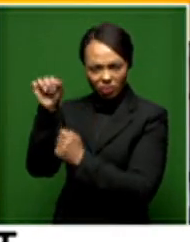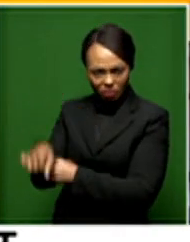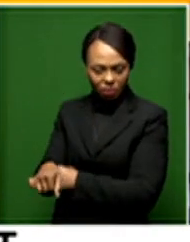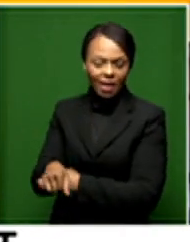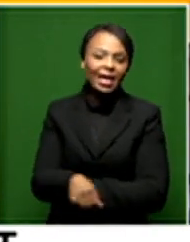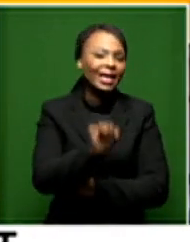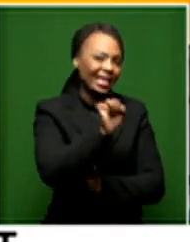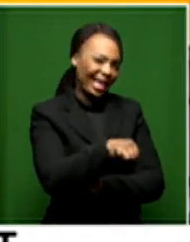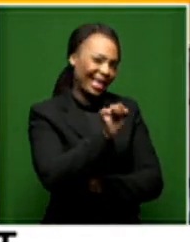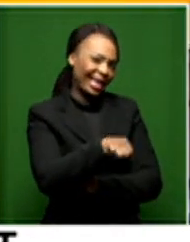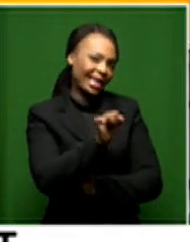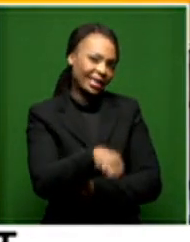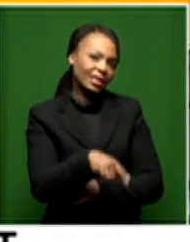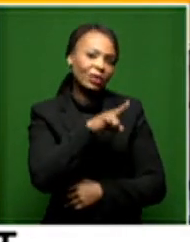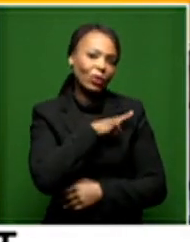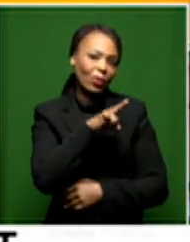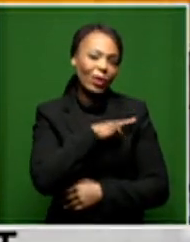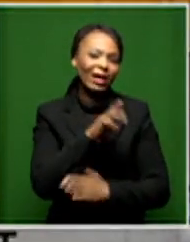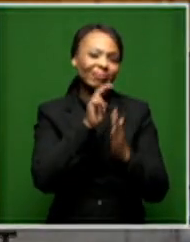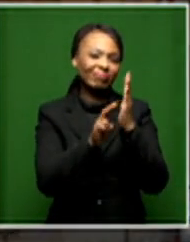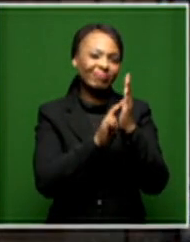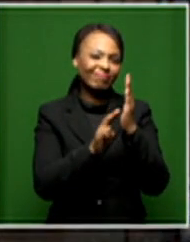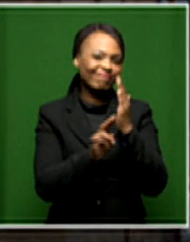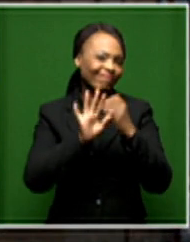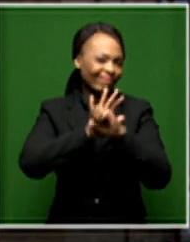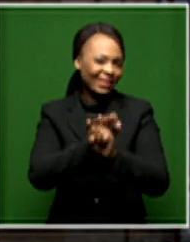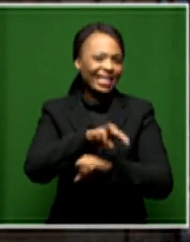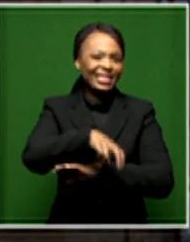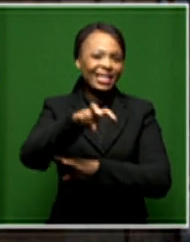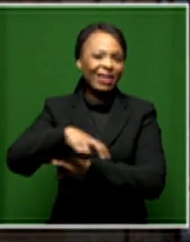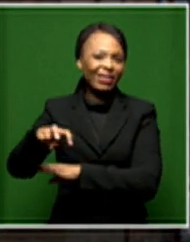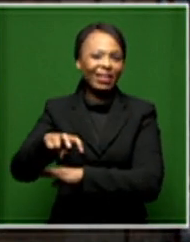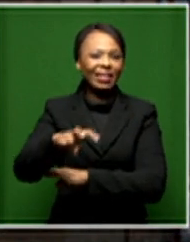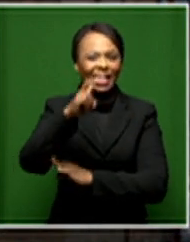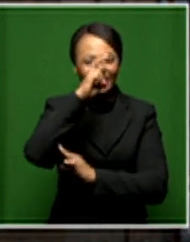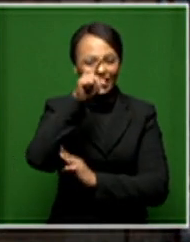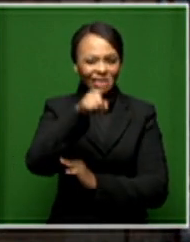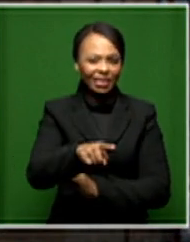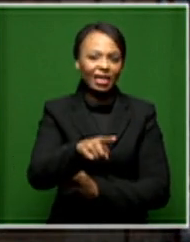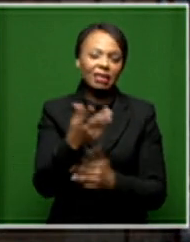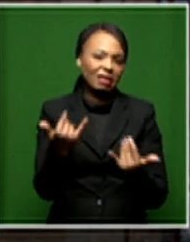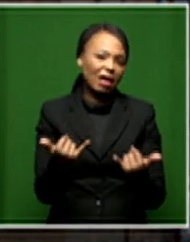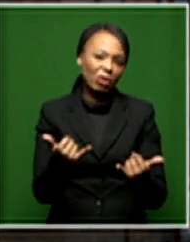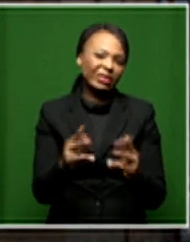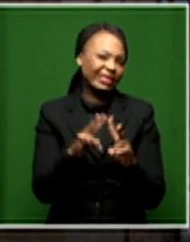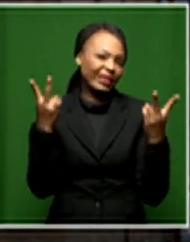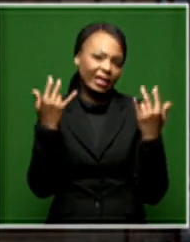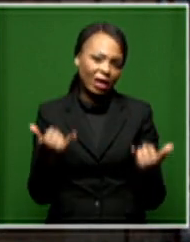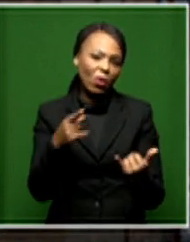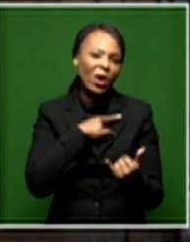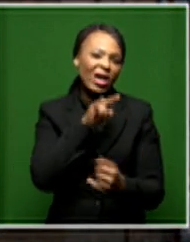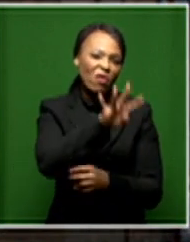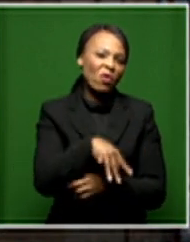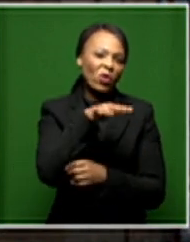That's correct, yes. Because of all the travel restrictions, it's been very tricky to get our usual visitors from Africa. We normally have four